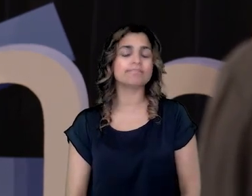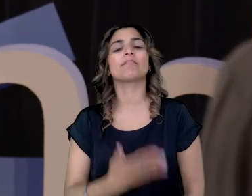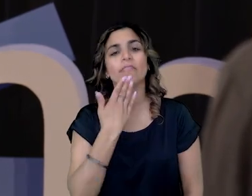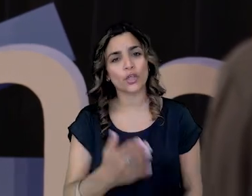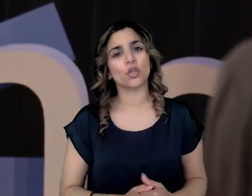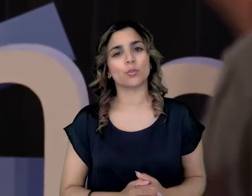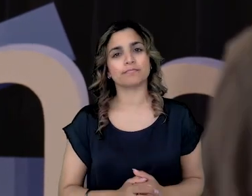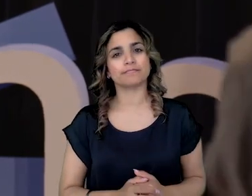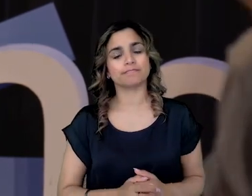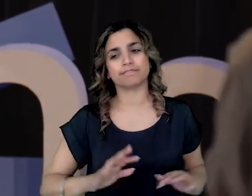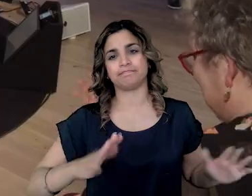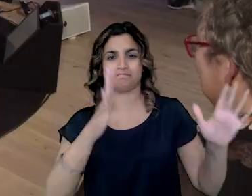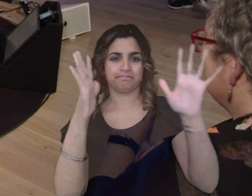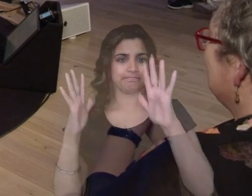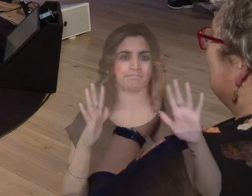thank you